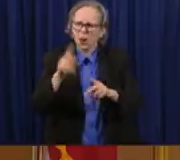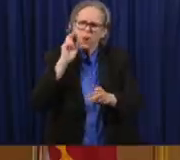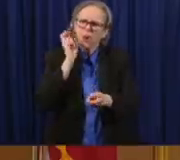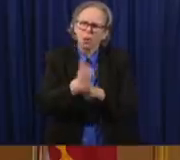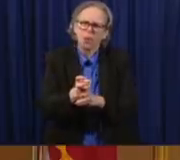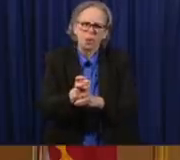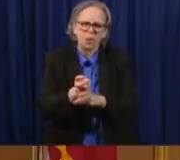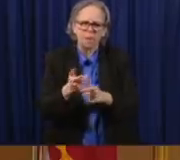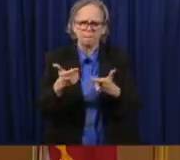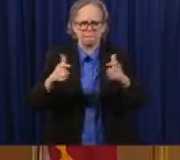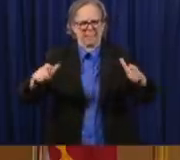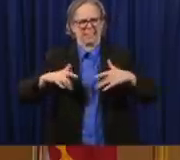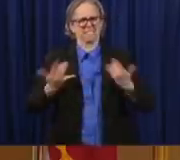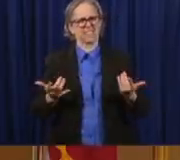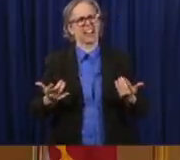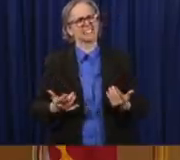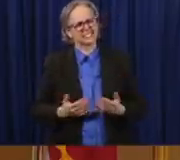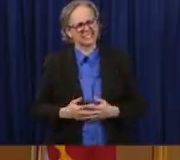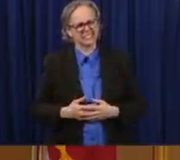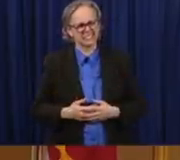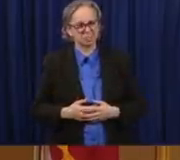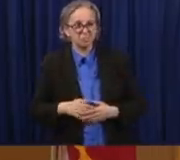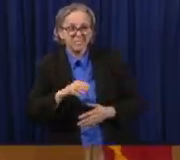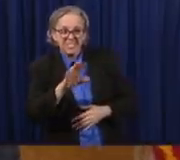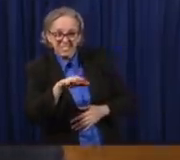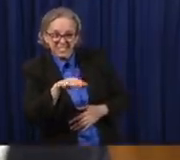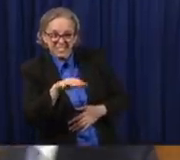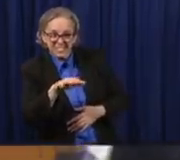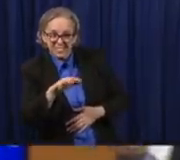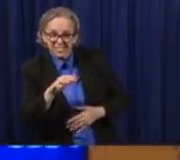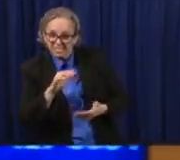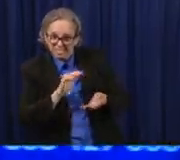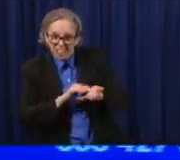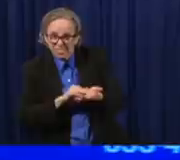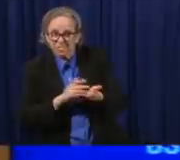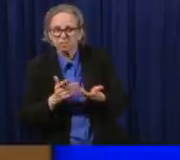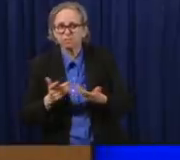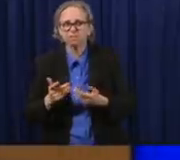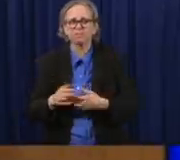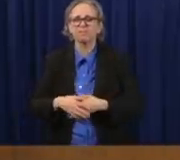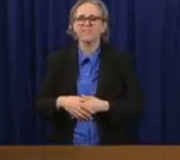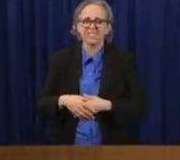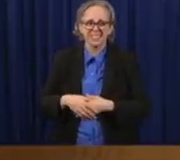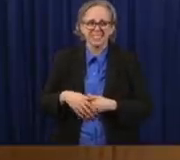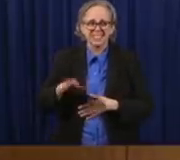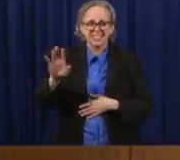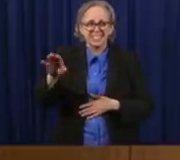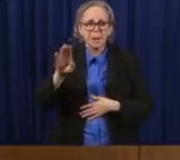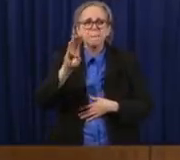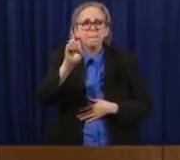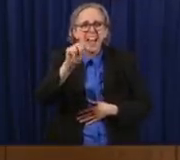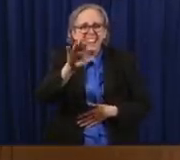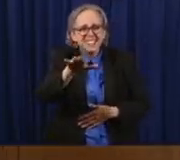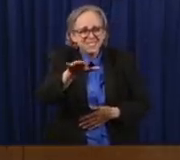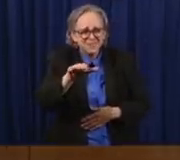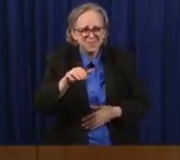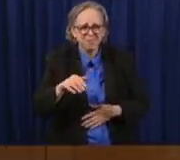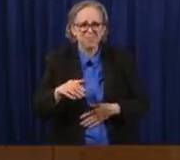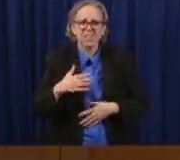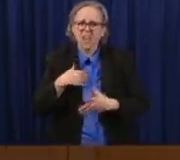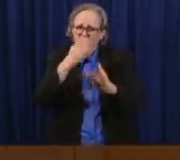events. Ben, could I add, Governor, to that? Ben, I just want to say that there's science behind all of